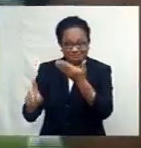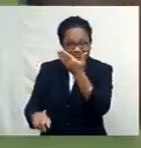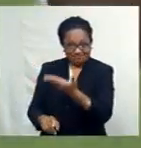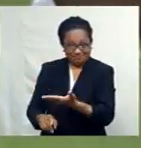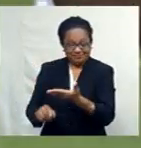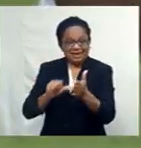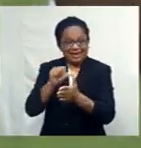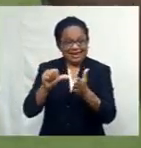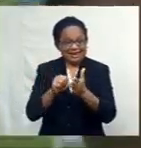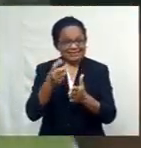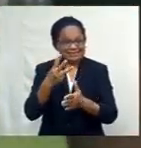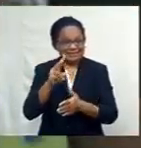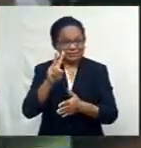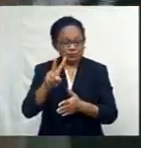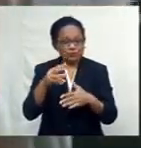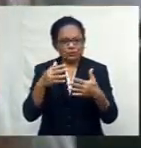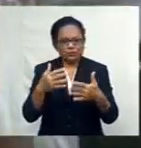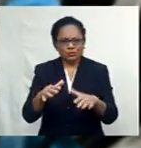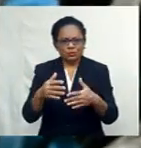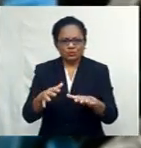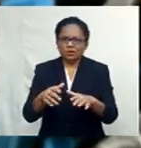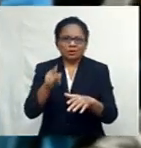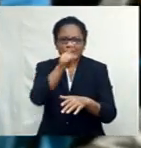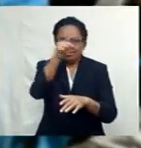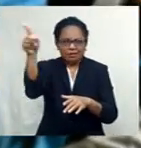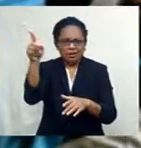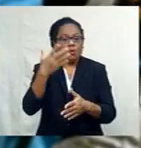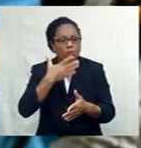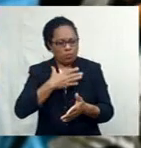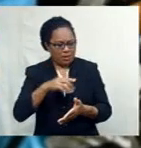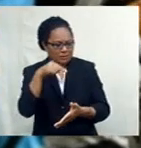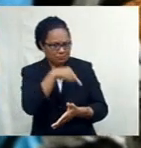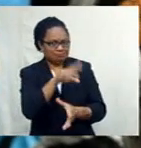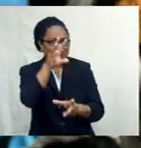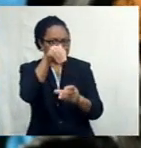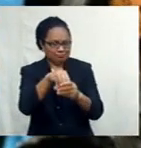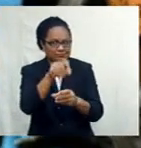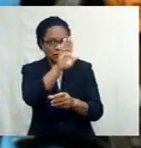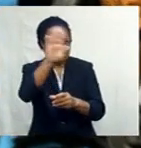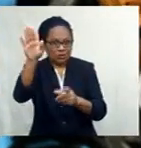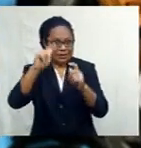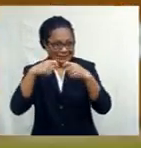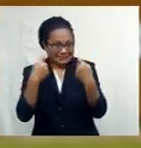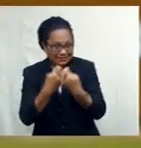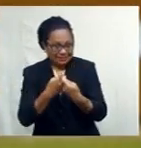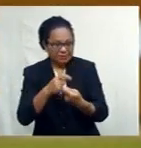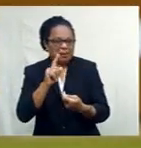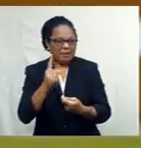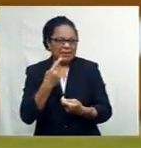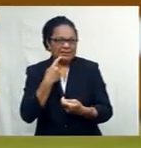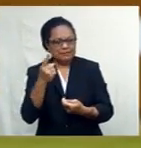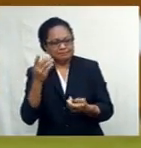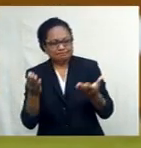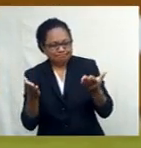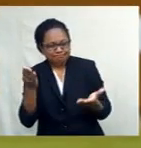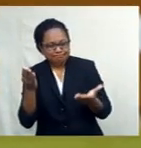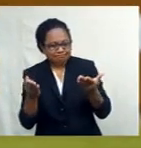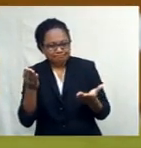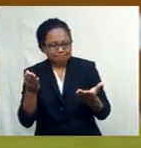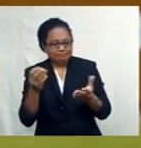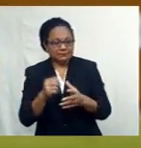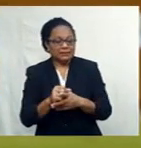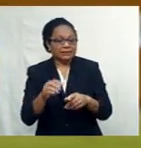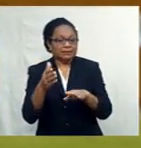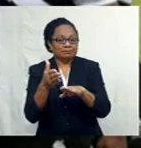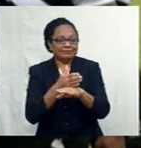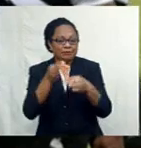a handful of professional rugby contracts after the 2016 Olympic Games, says he will have to weigh out his options before looking at